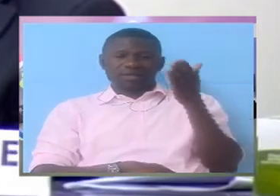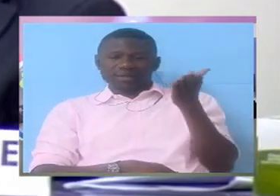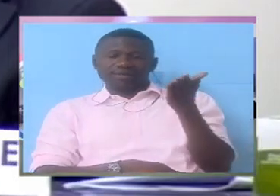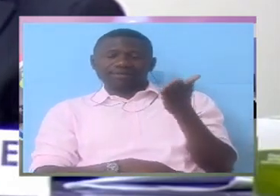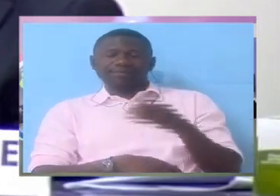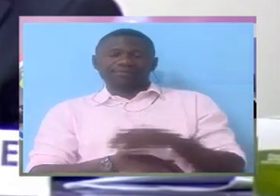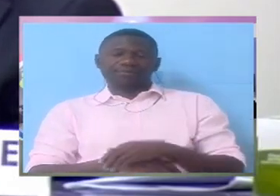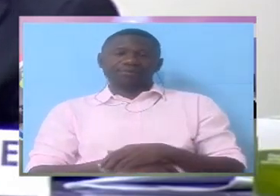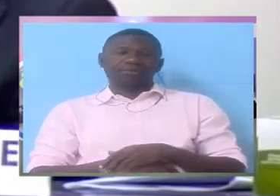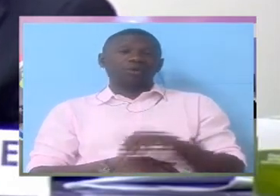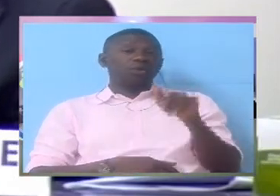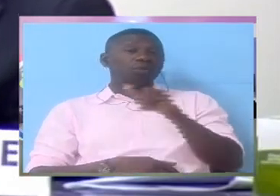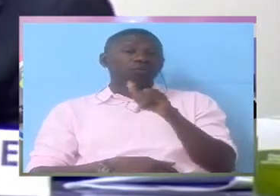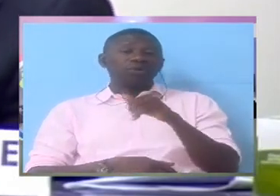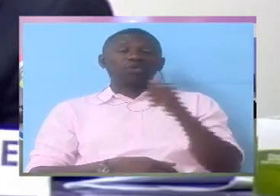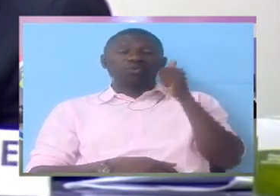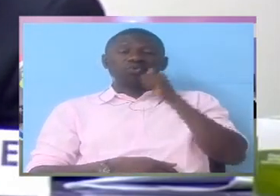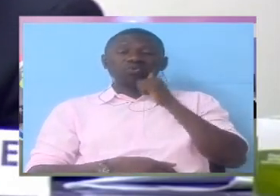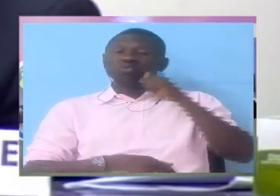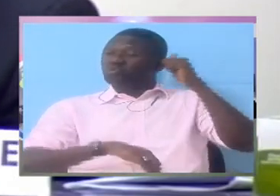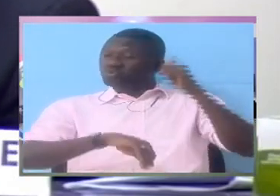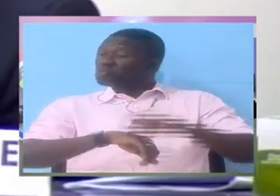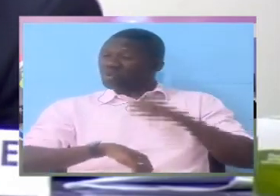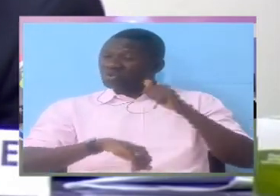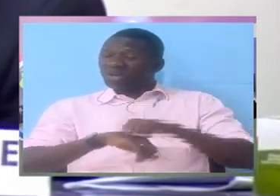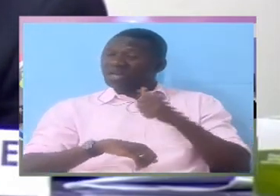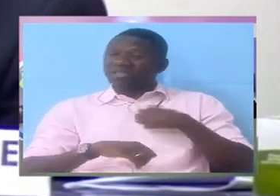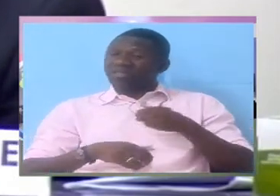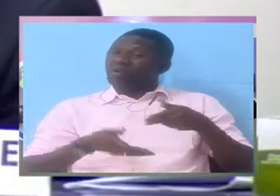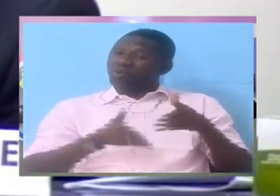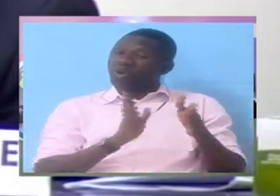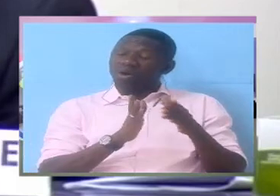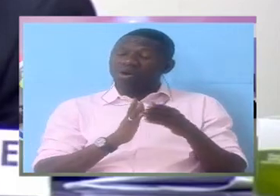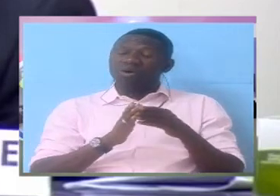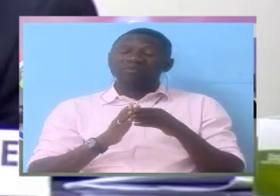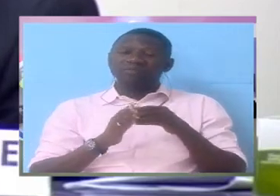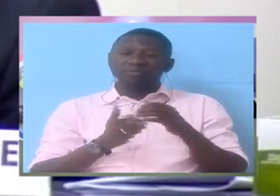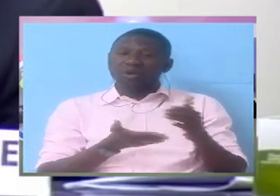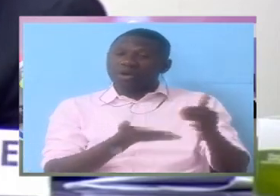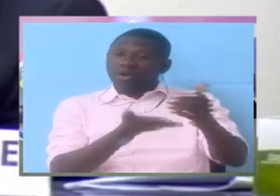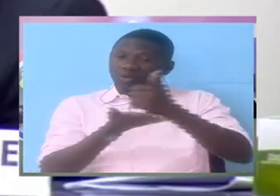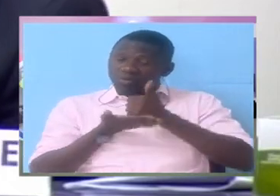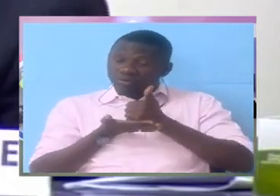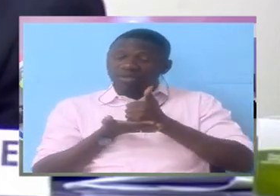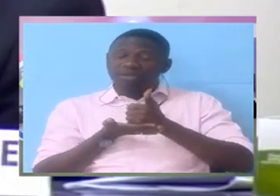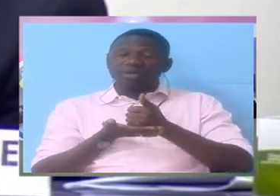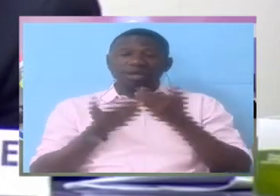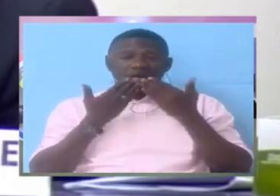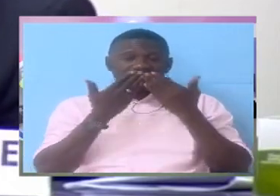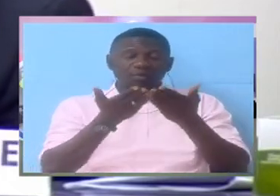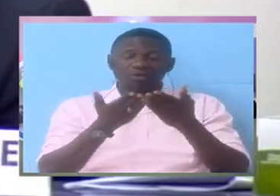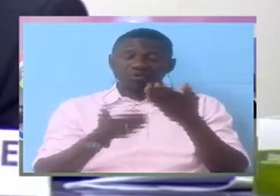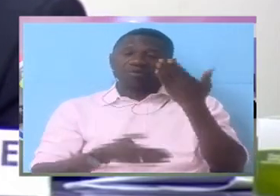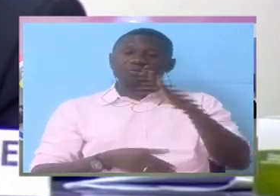institution which used torture as an instrument to obtain information from people or to